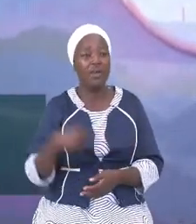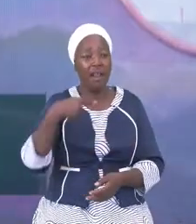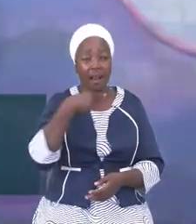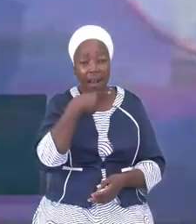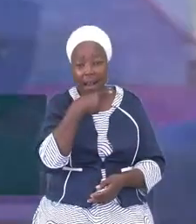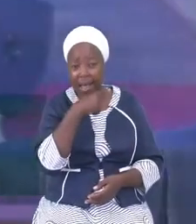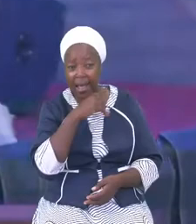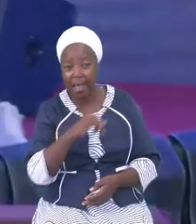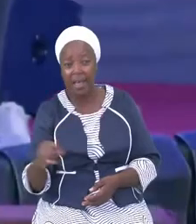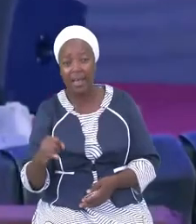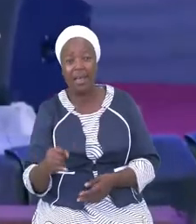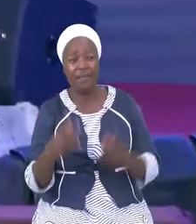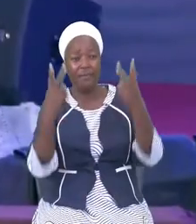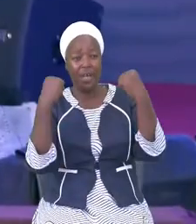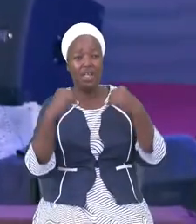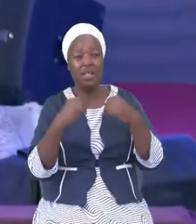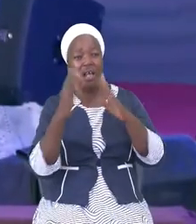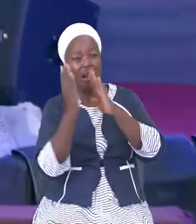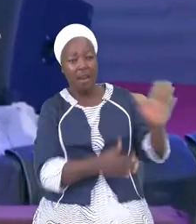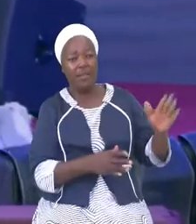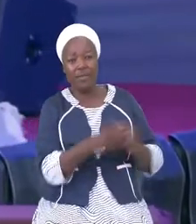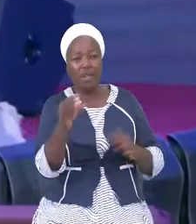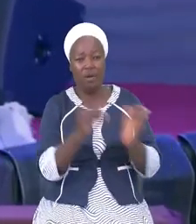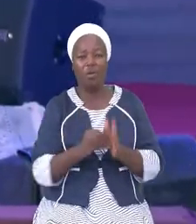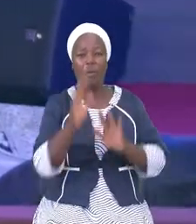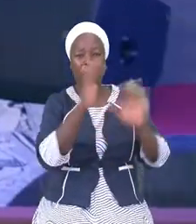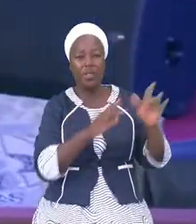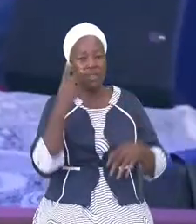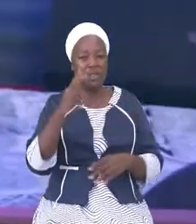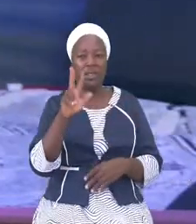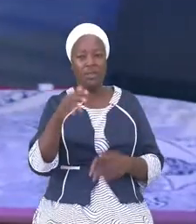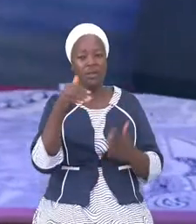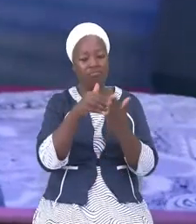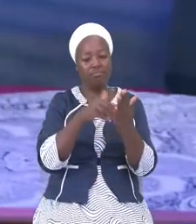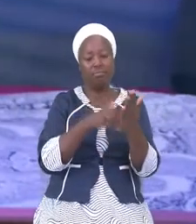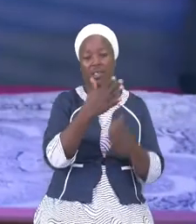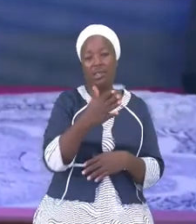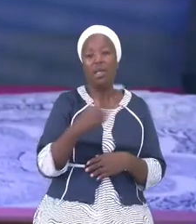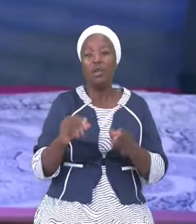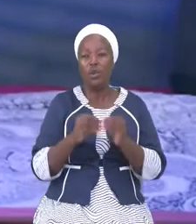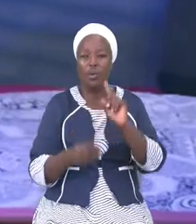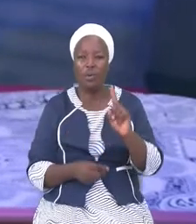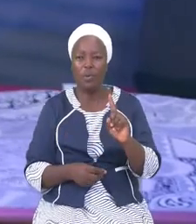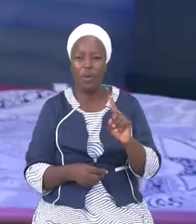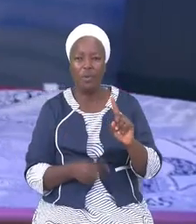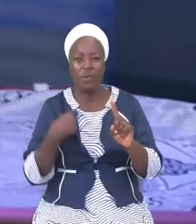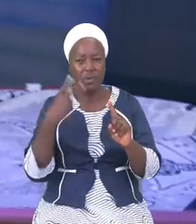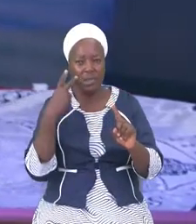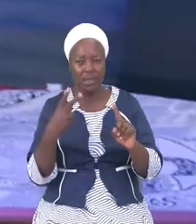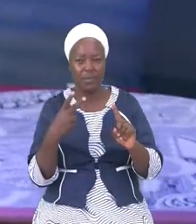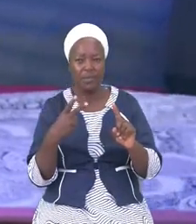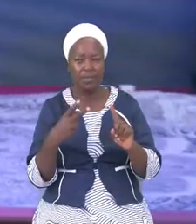vanities forsake their own mercy. Look at three things here. Number one, we're looking at